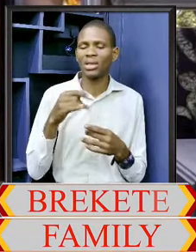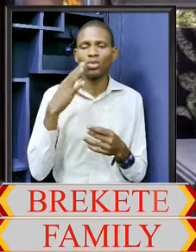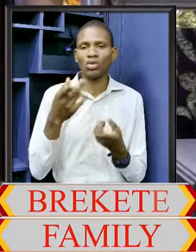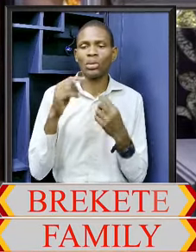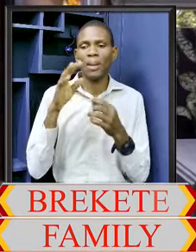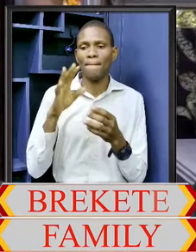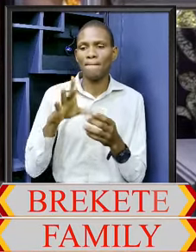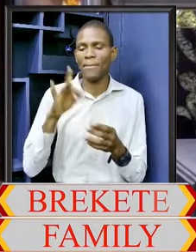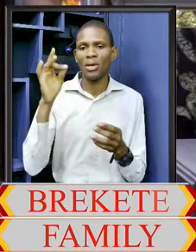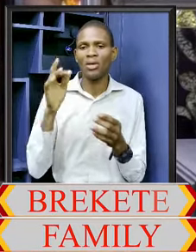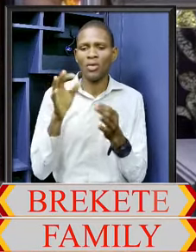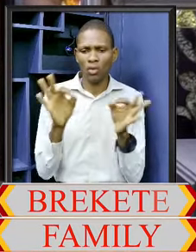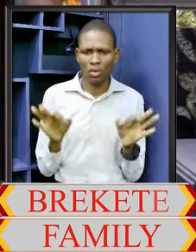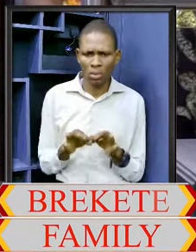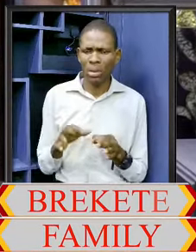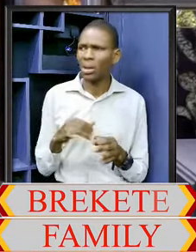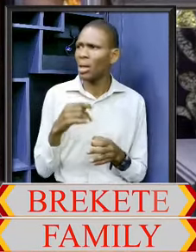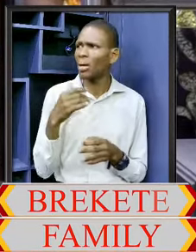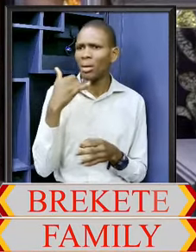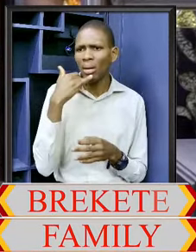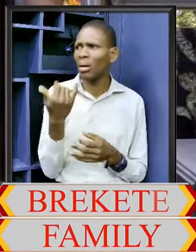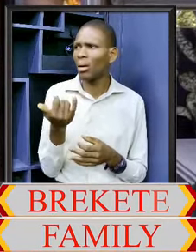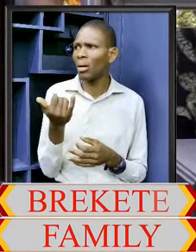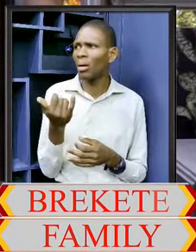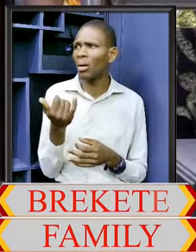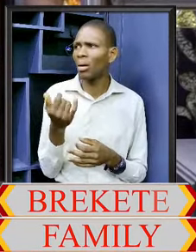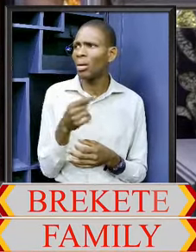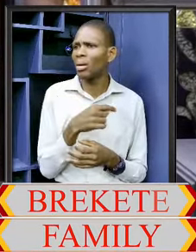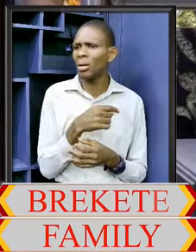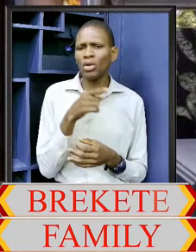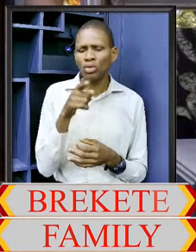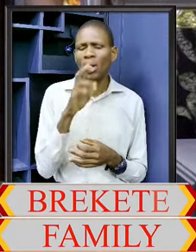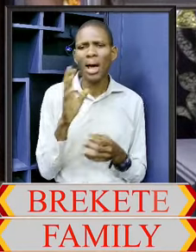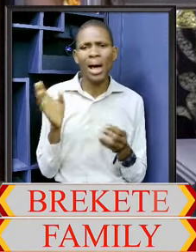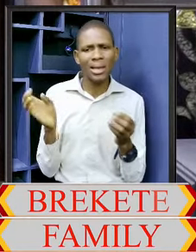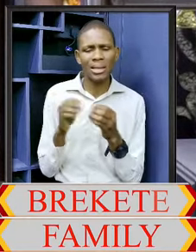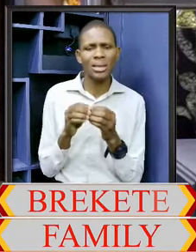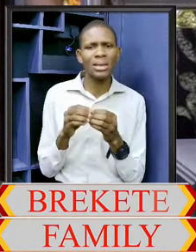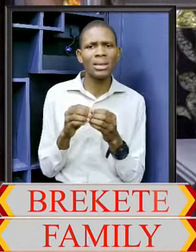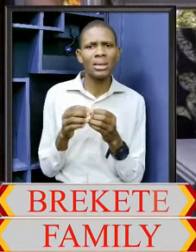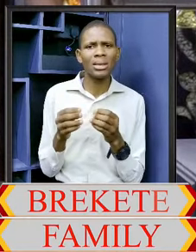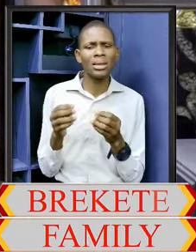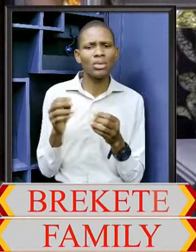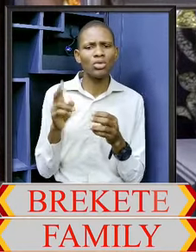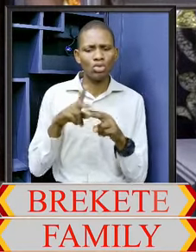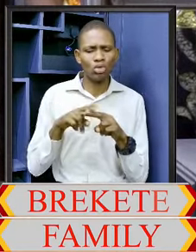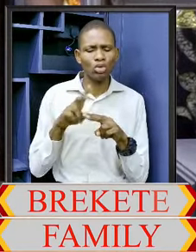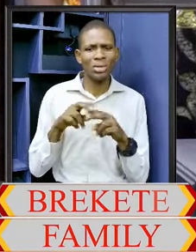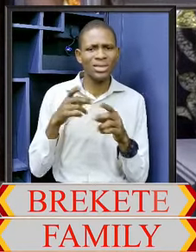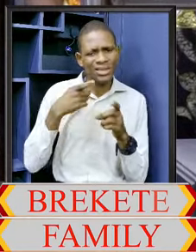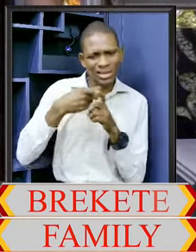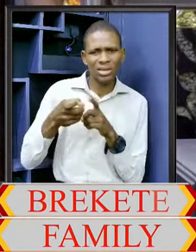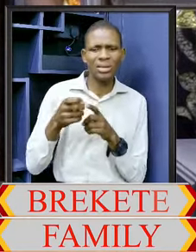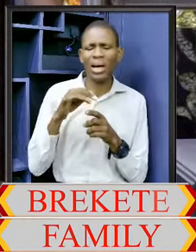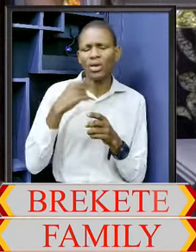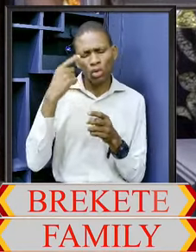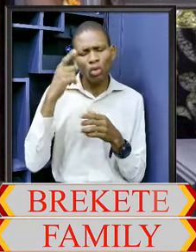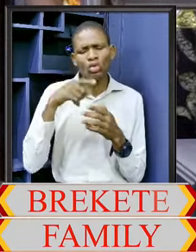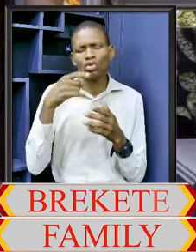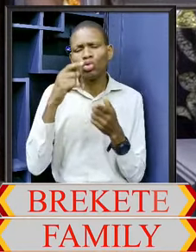called the person who sent it. I said, you are adding salt to the injury. I thought what we're supposed to do is to call the